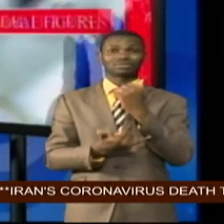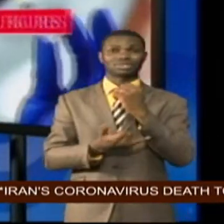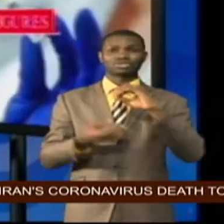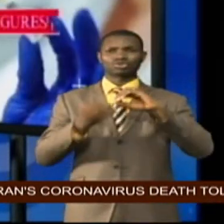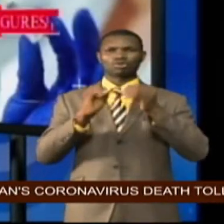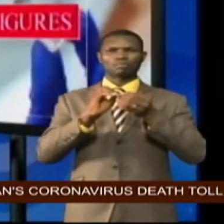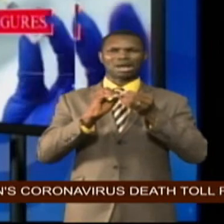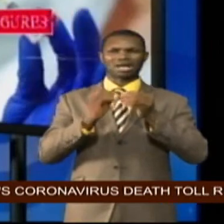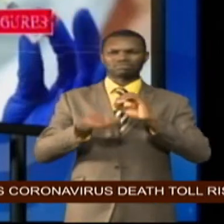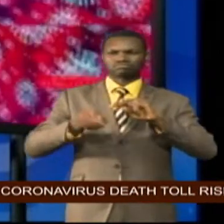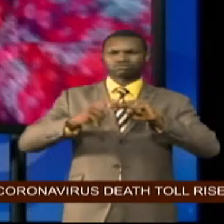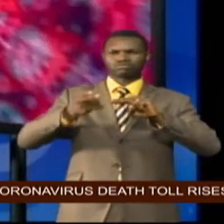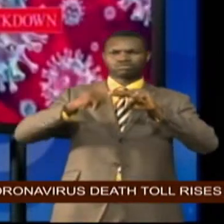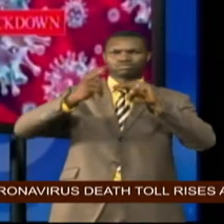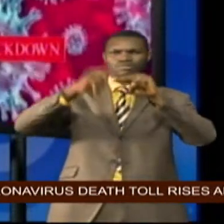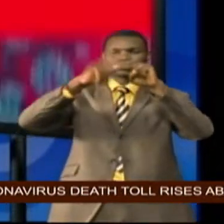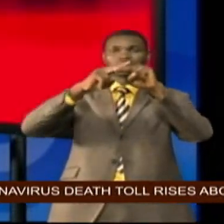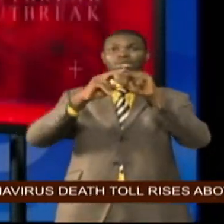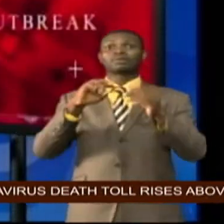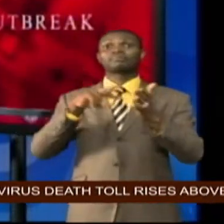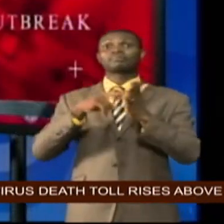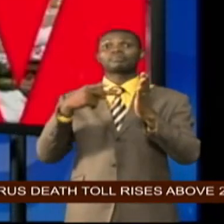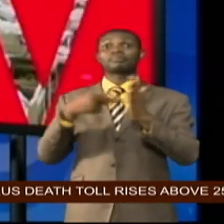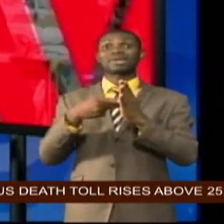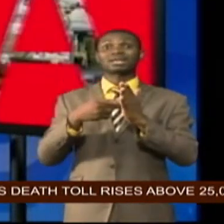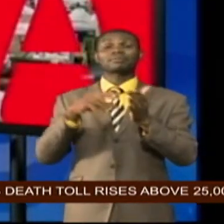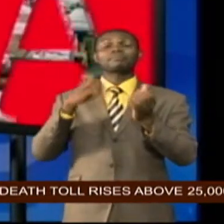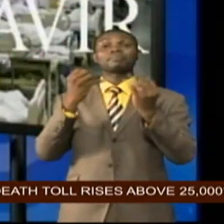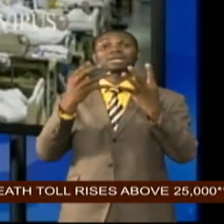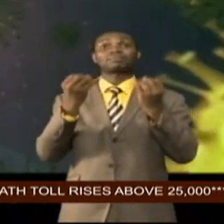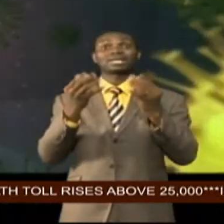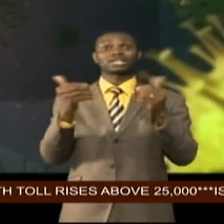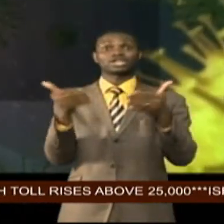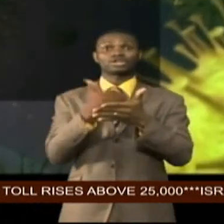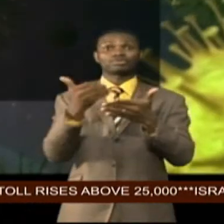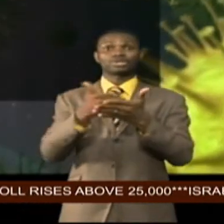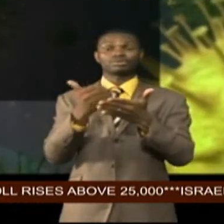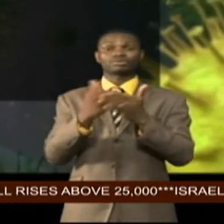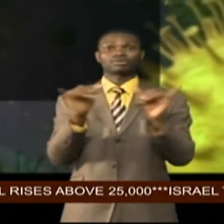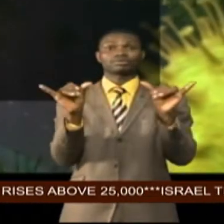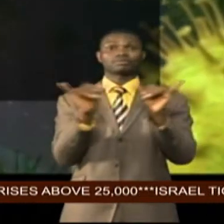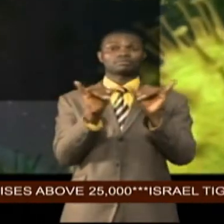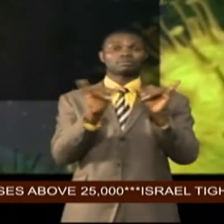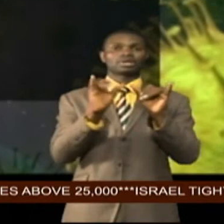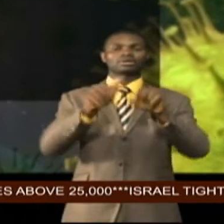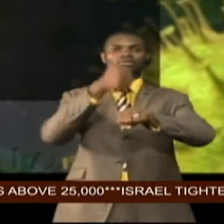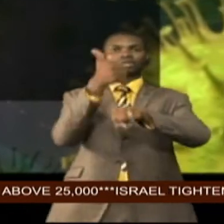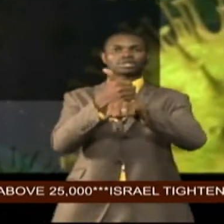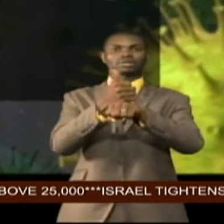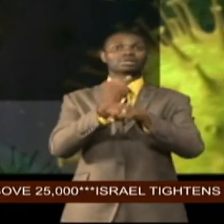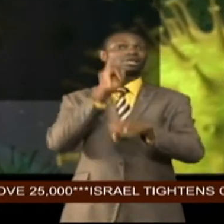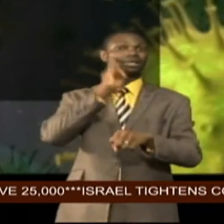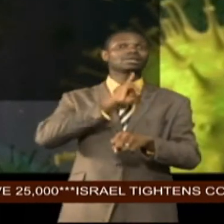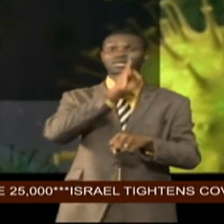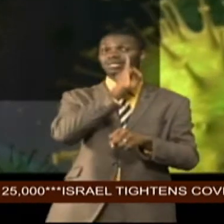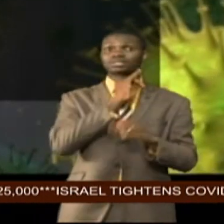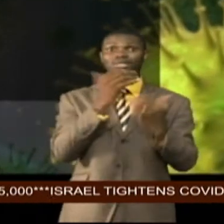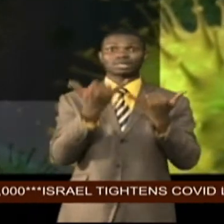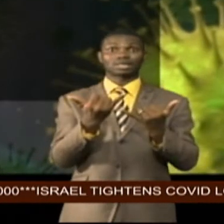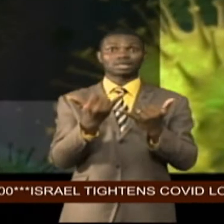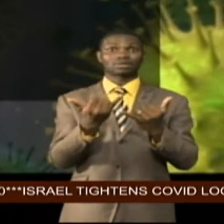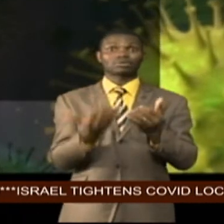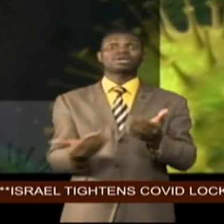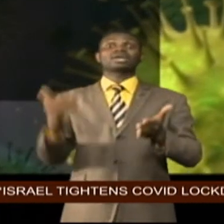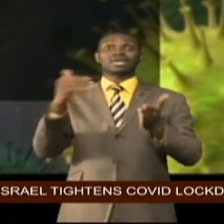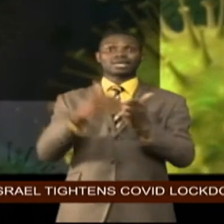new cases, prompting a reintroduction of new measures. Israel on Thursday tightened its second nationwide